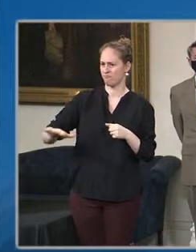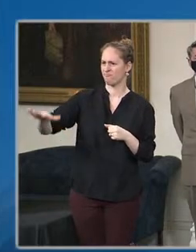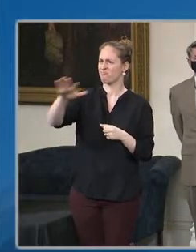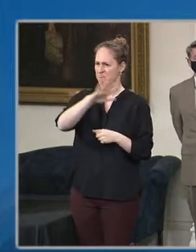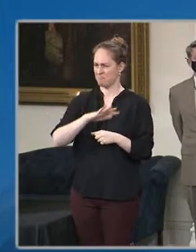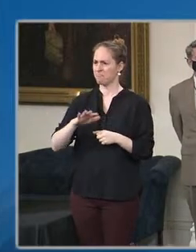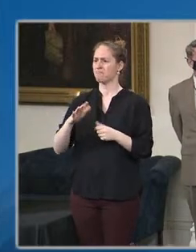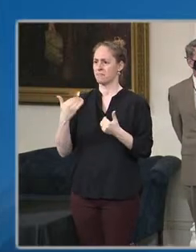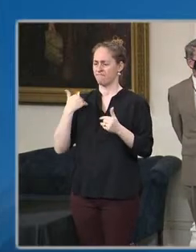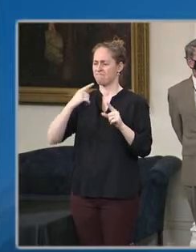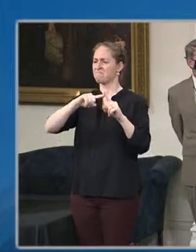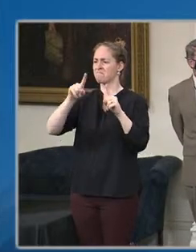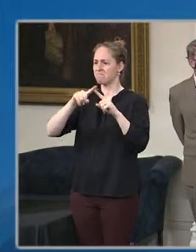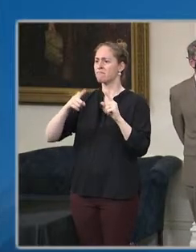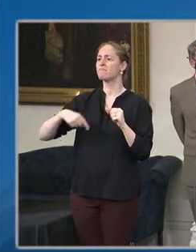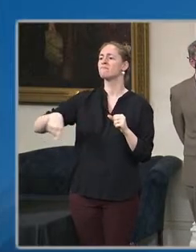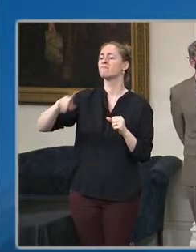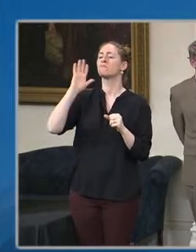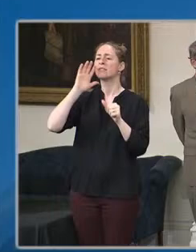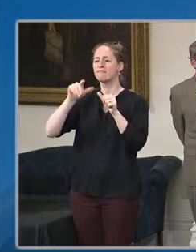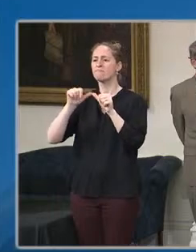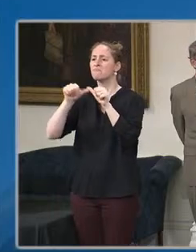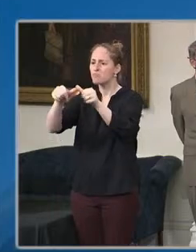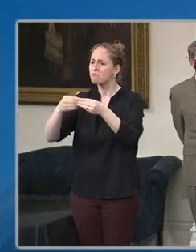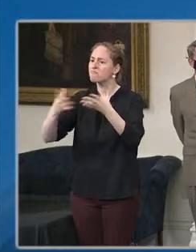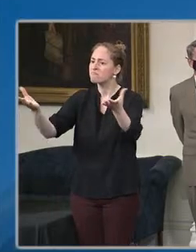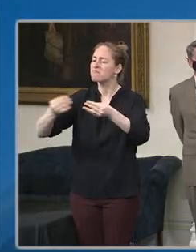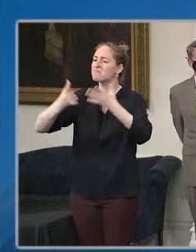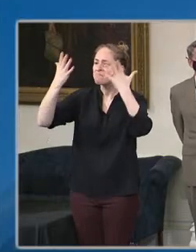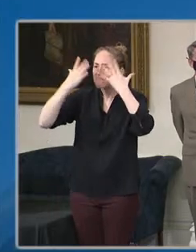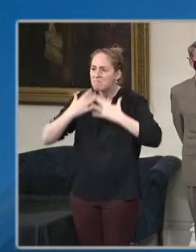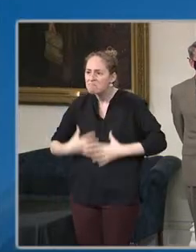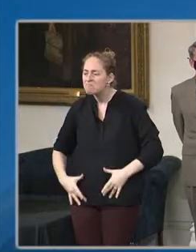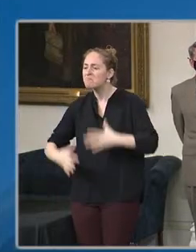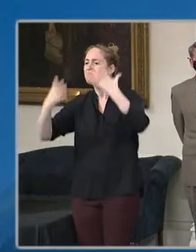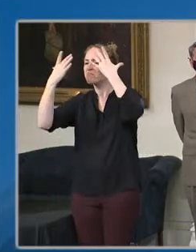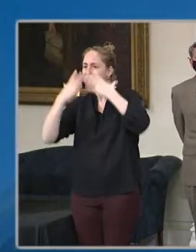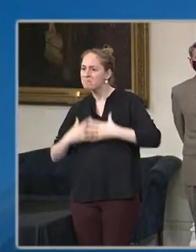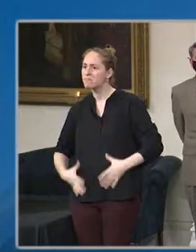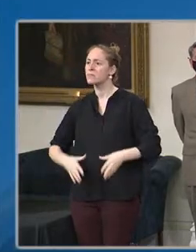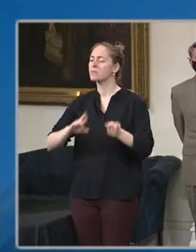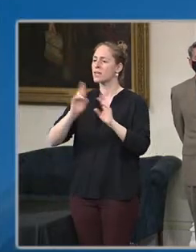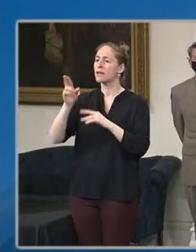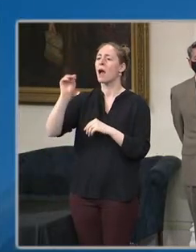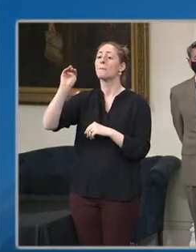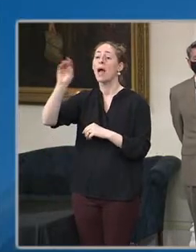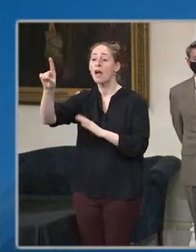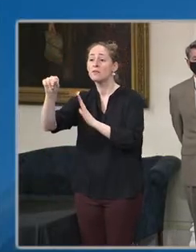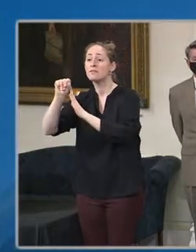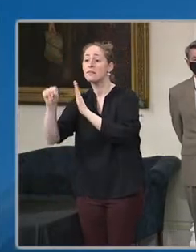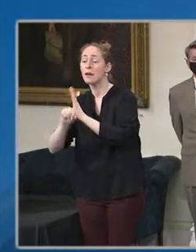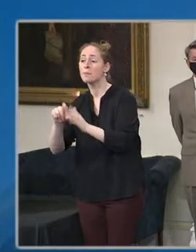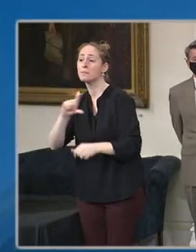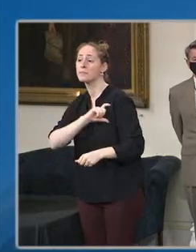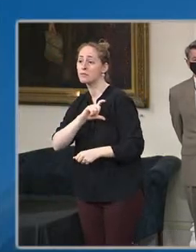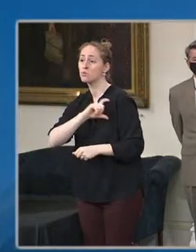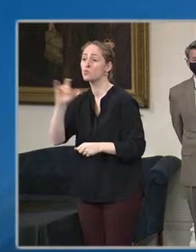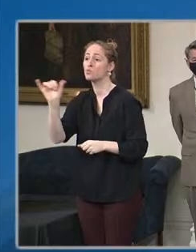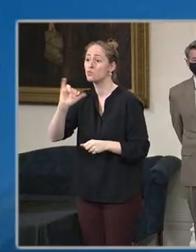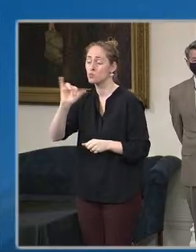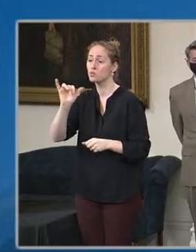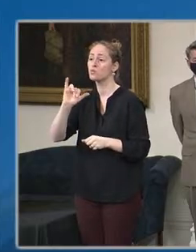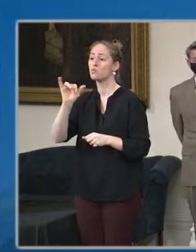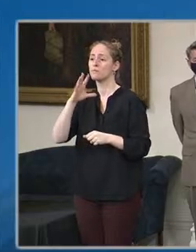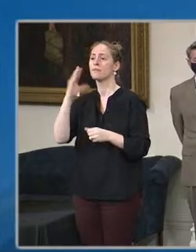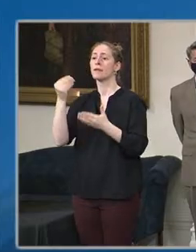Maryland State Police, as well as additional resources to increase internet access in Baltimore City for